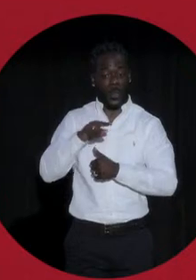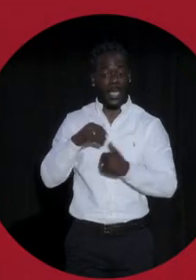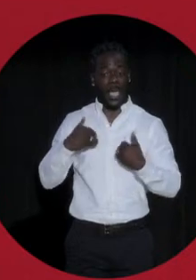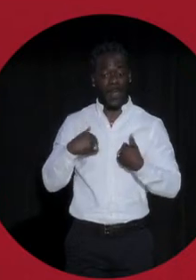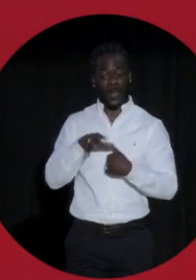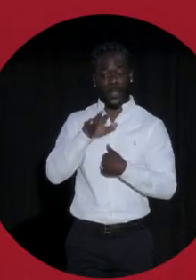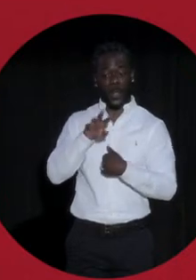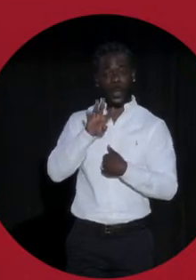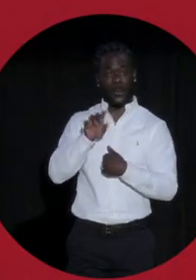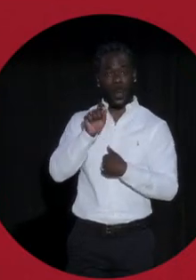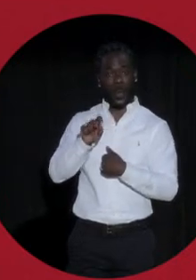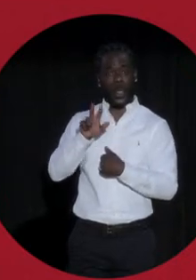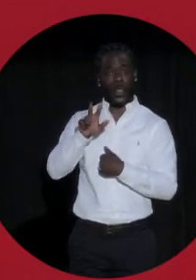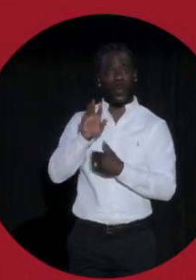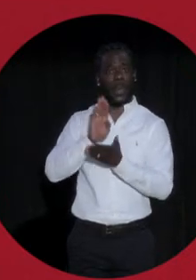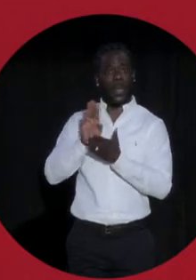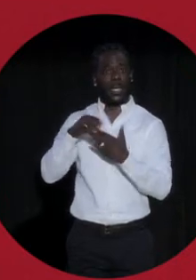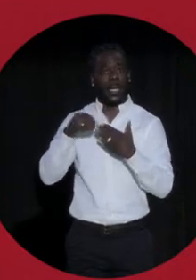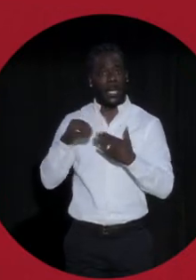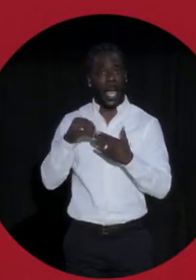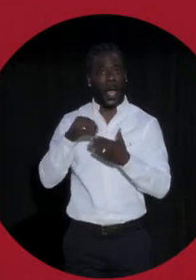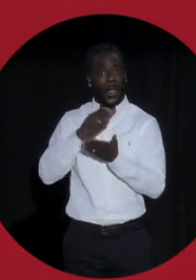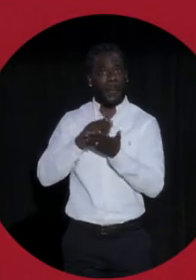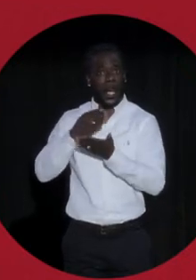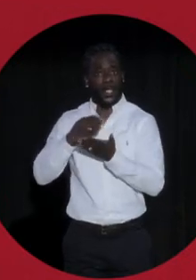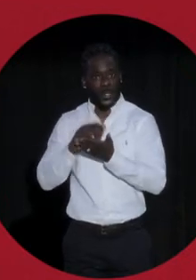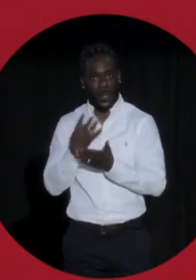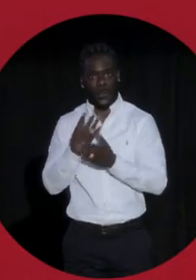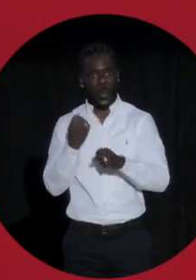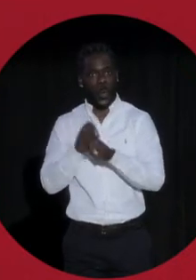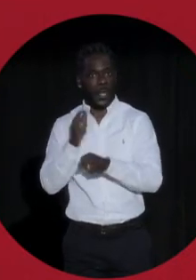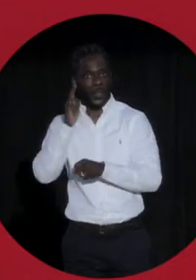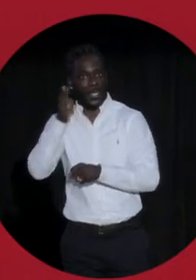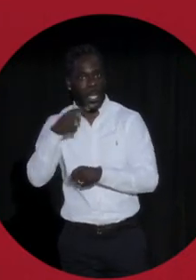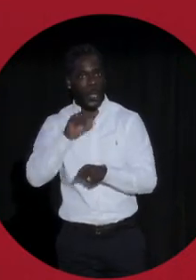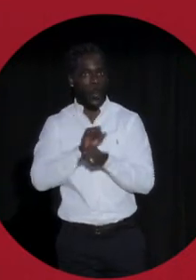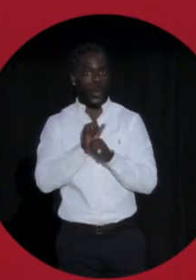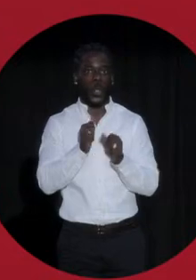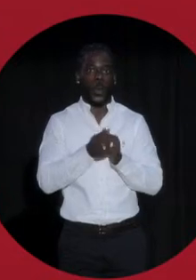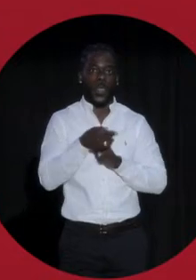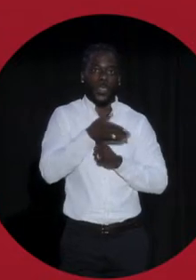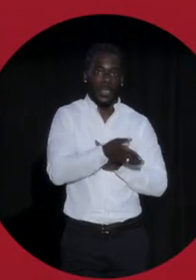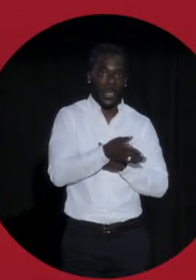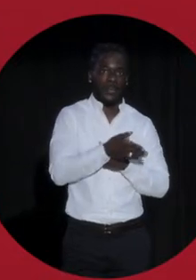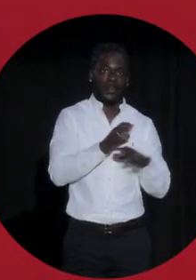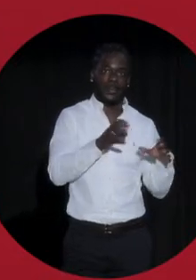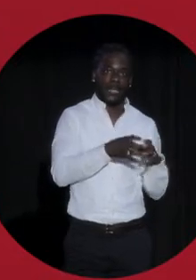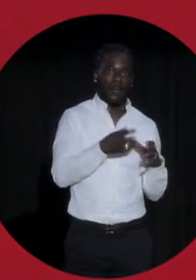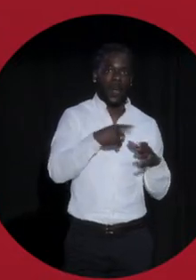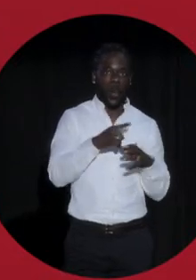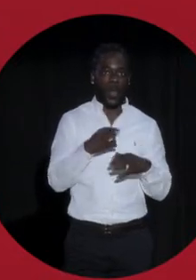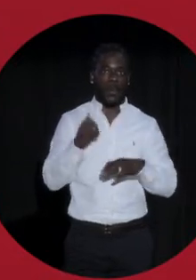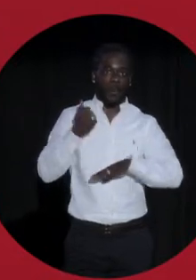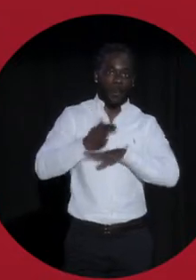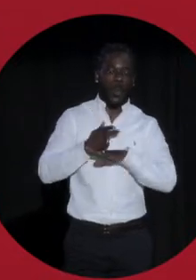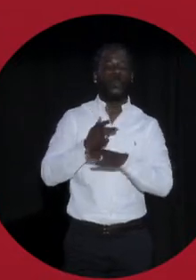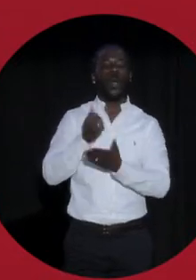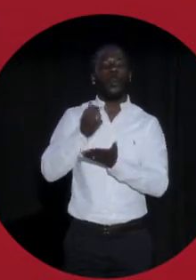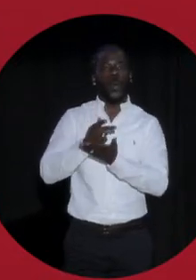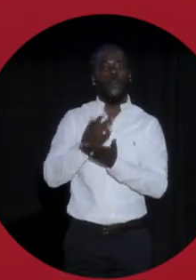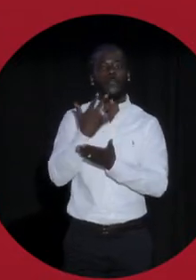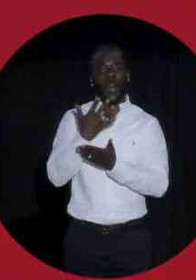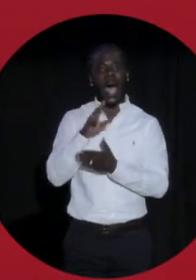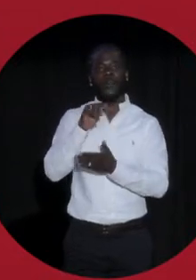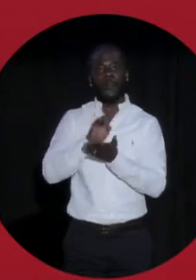$4.34 billion budget. 4 years later, working with this county executive, we approved a record-setting $5 billion